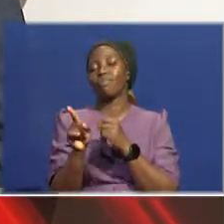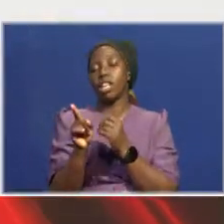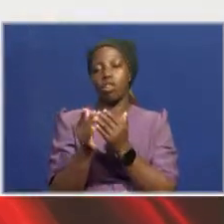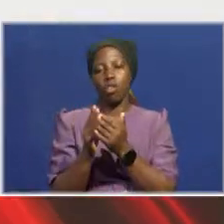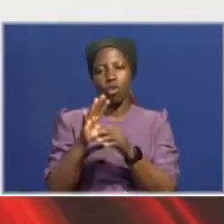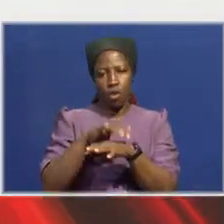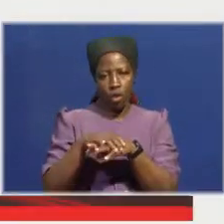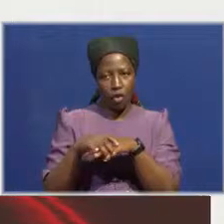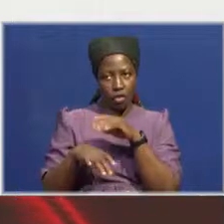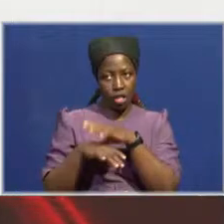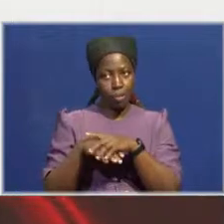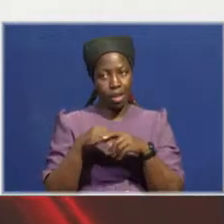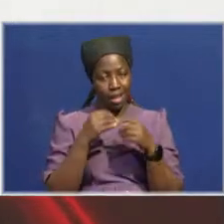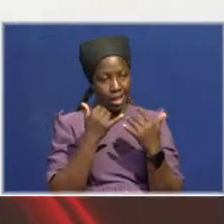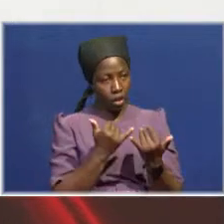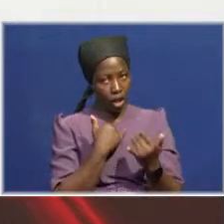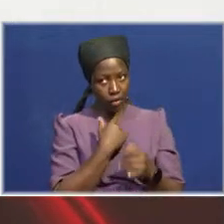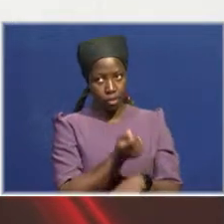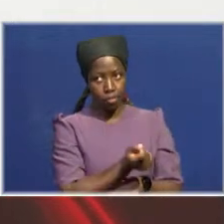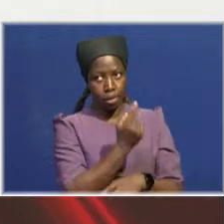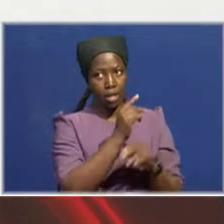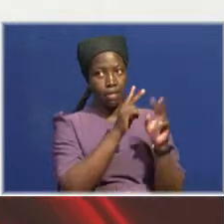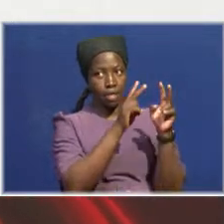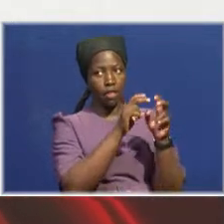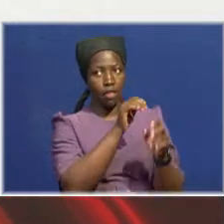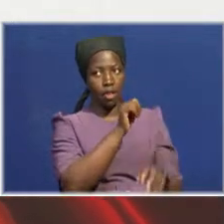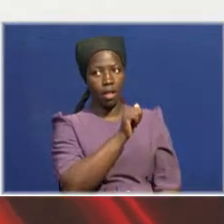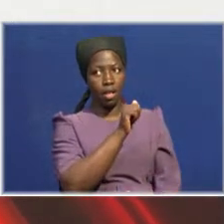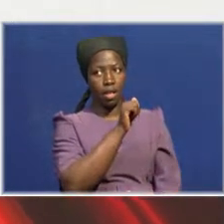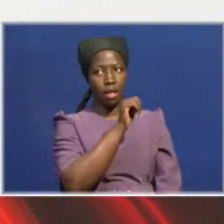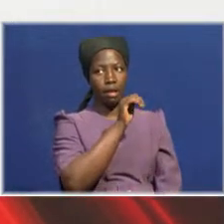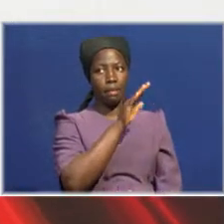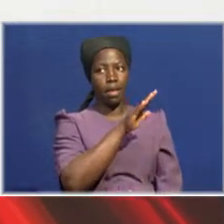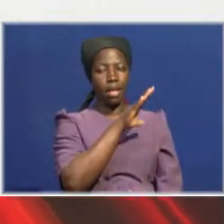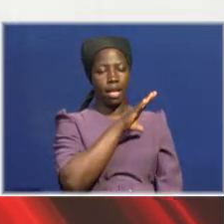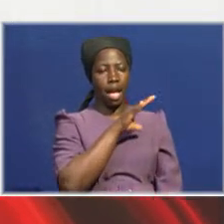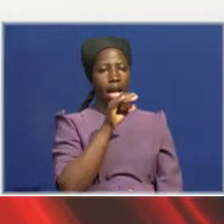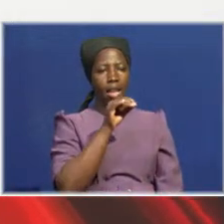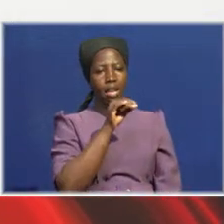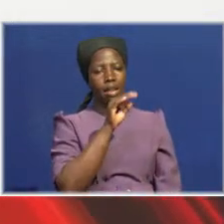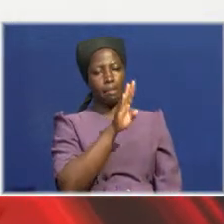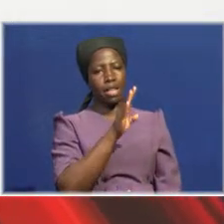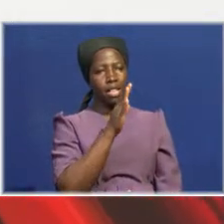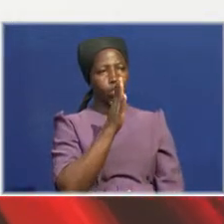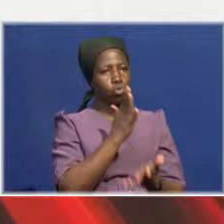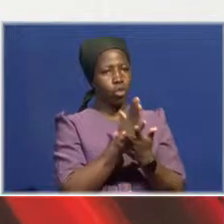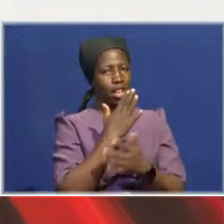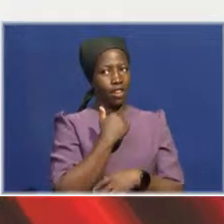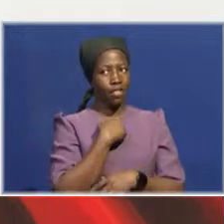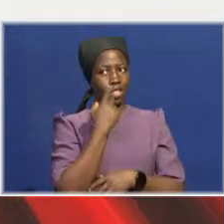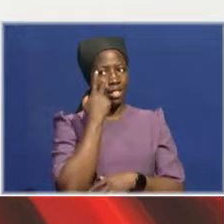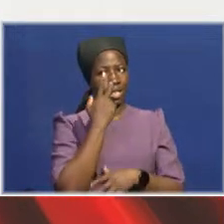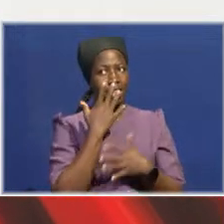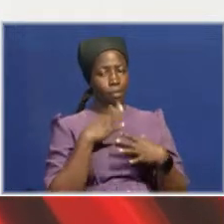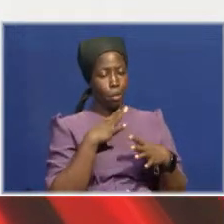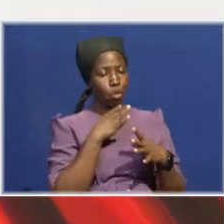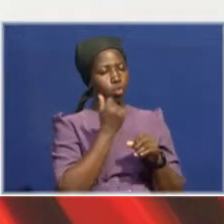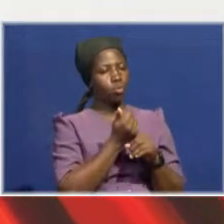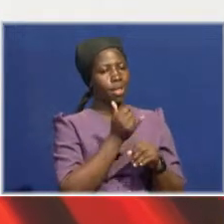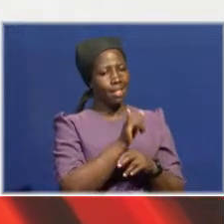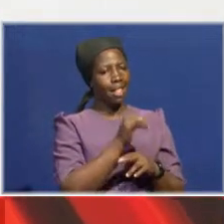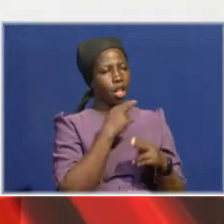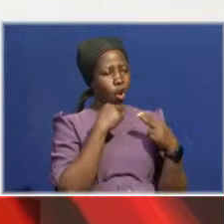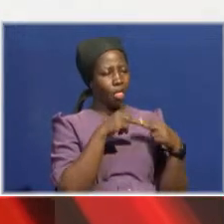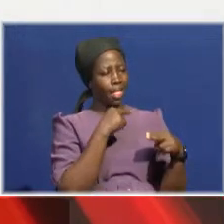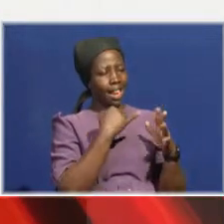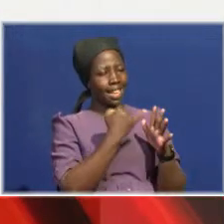given that now you have raised the issue of the Airbnb now, let's say, for example, given that it is catchy, we have seen people going with it. So how is the hotel